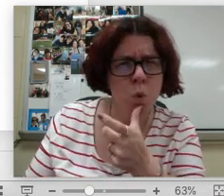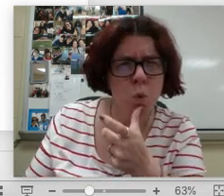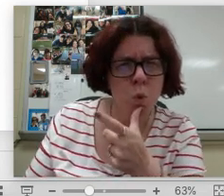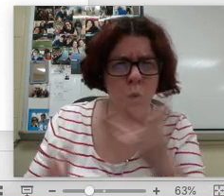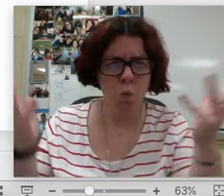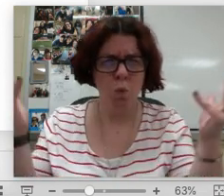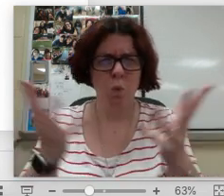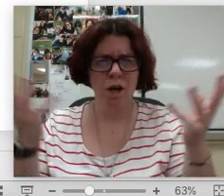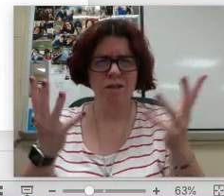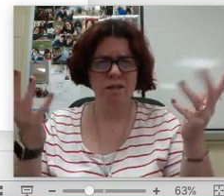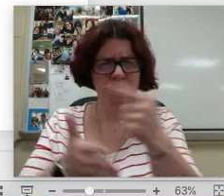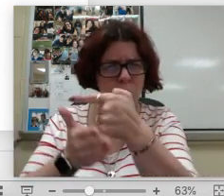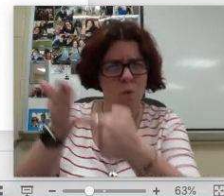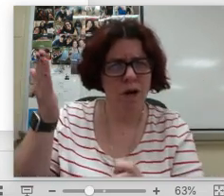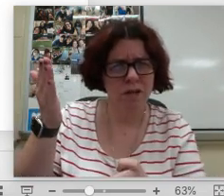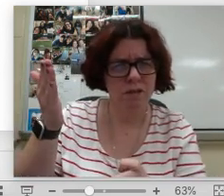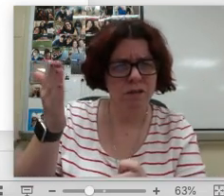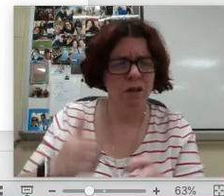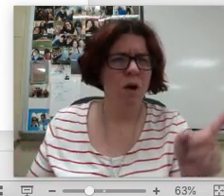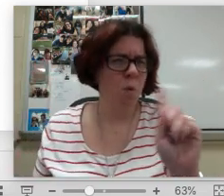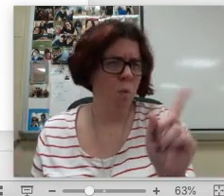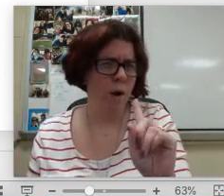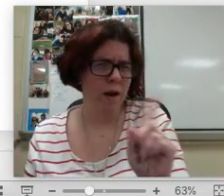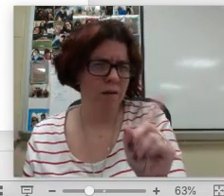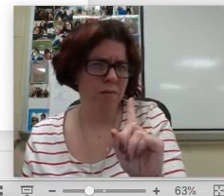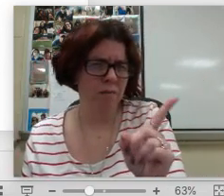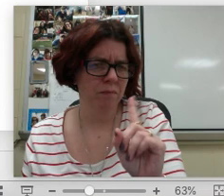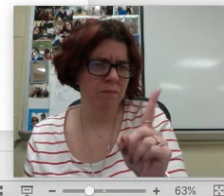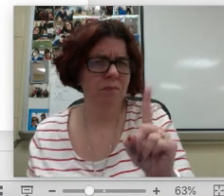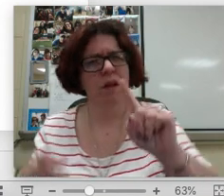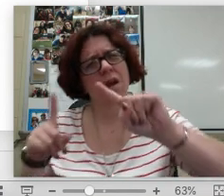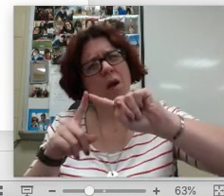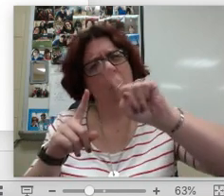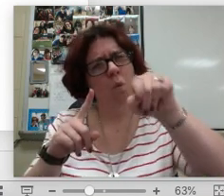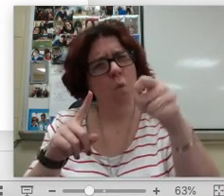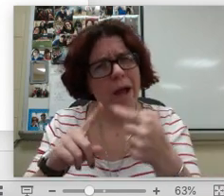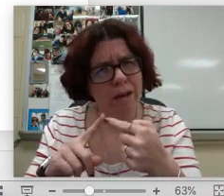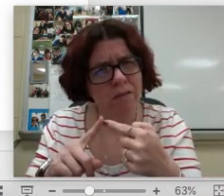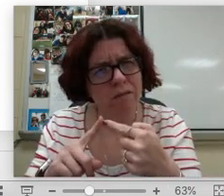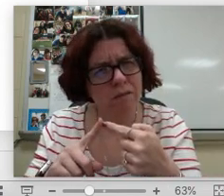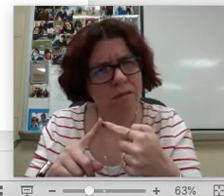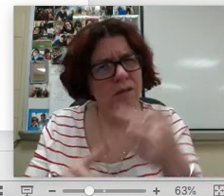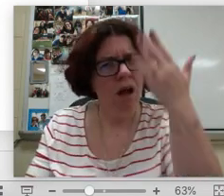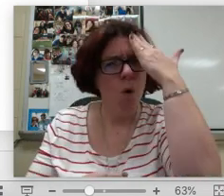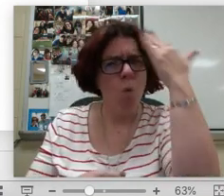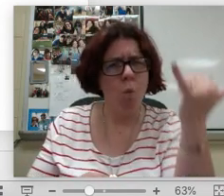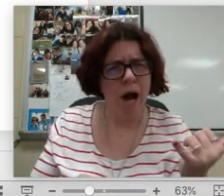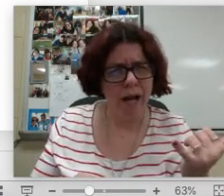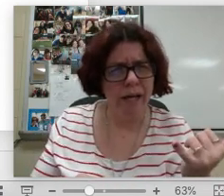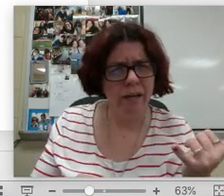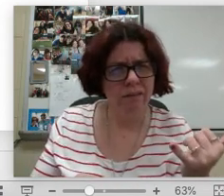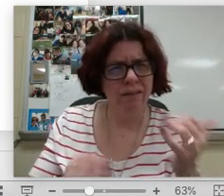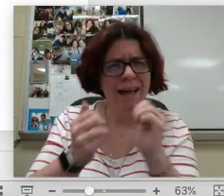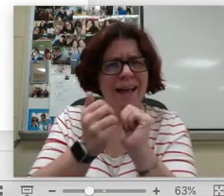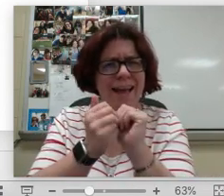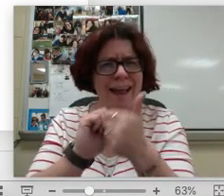Who, what, or what, where, when,